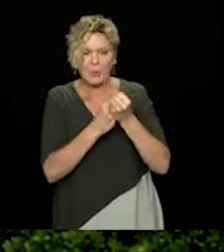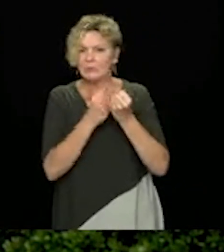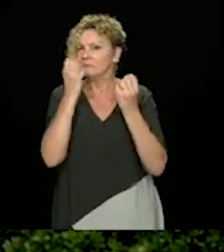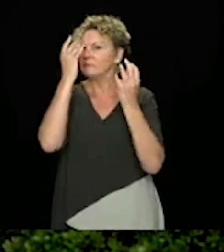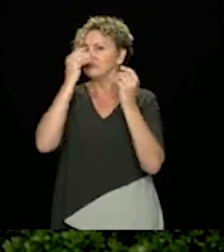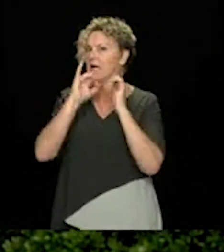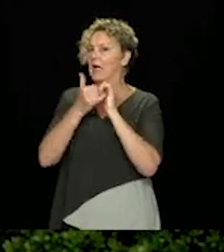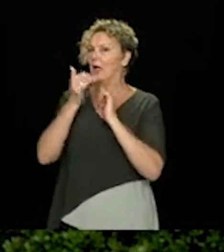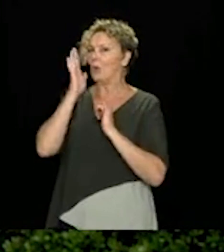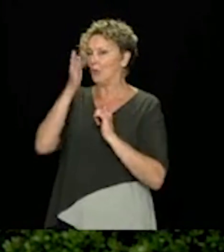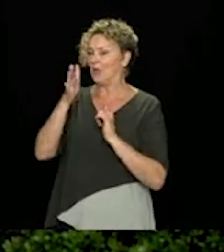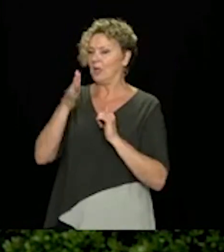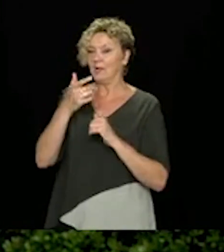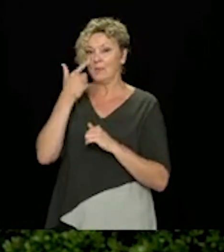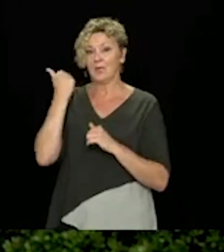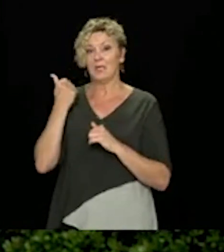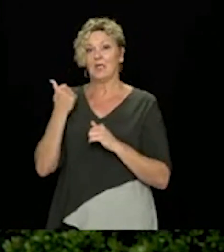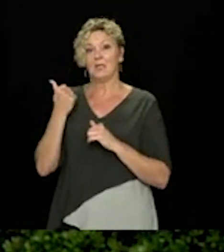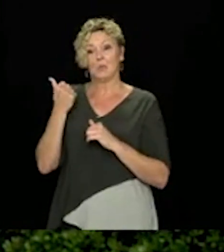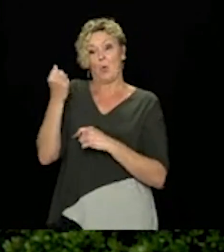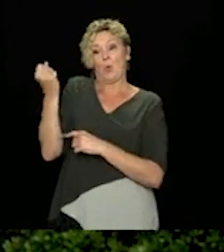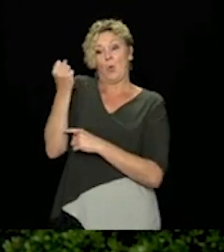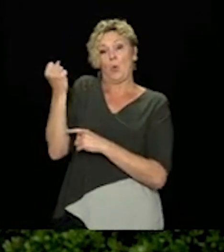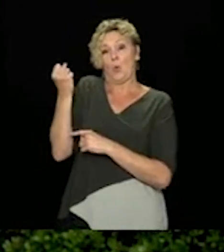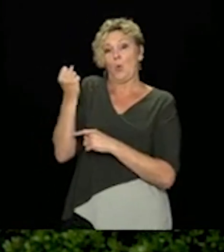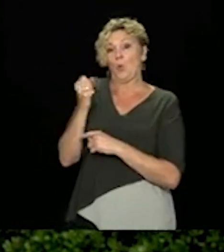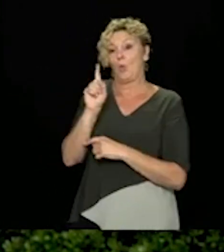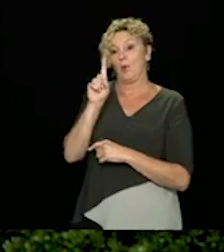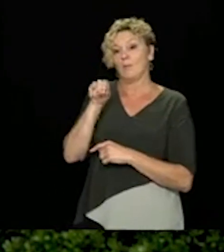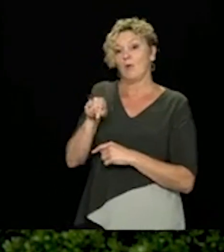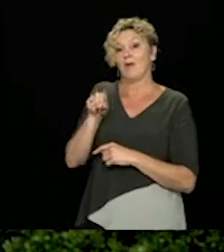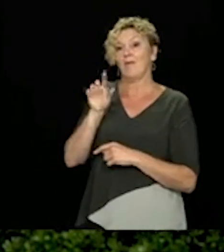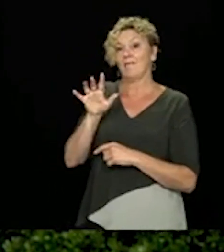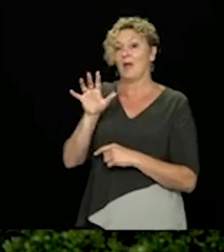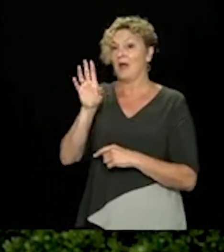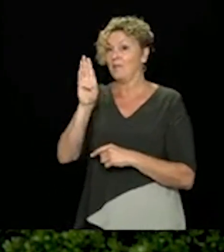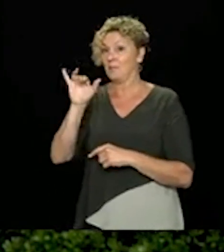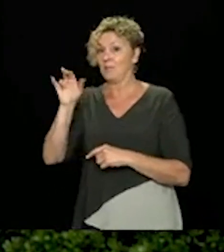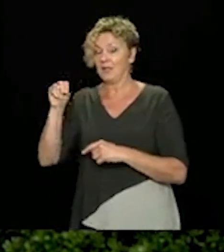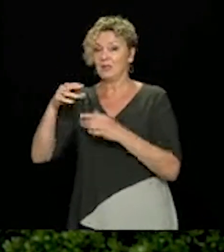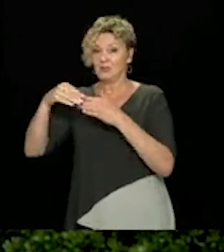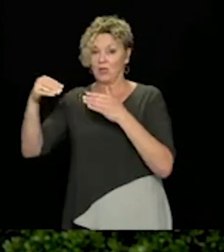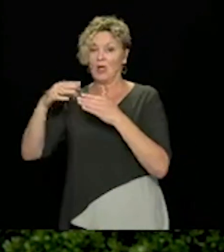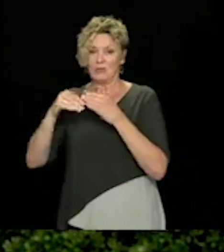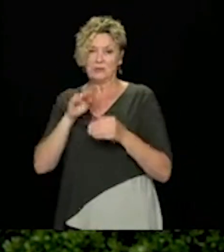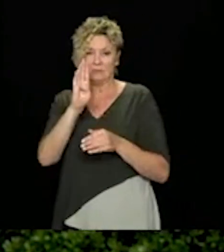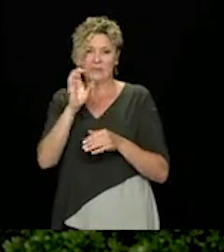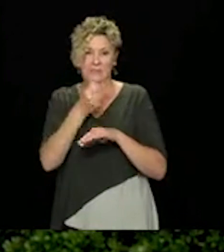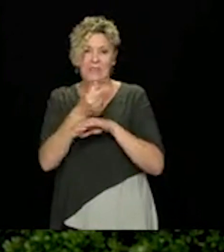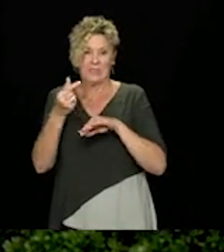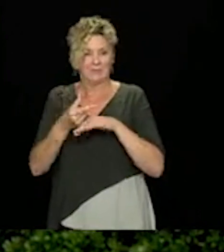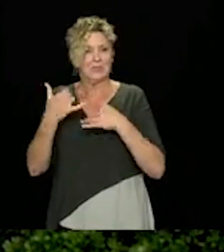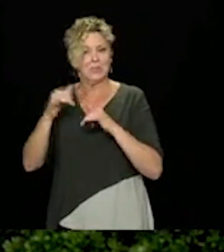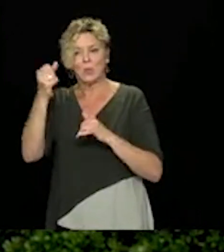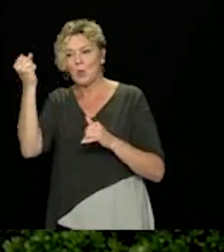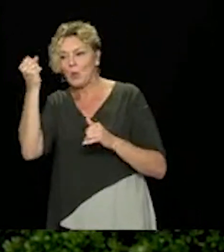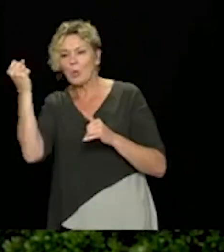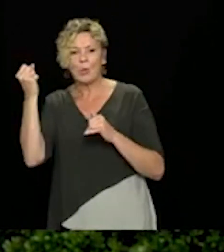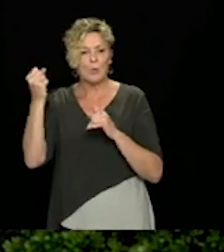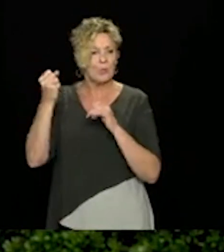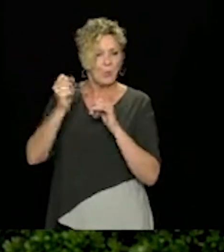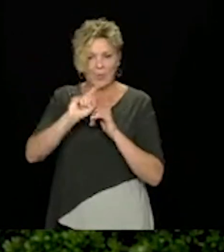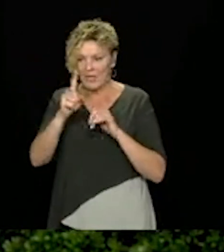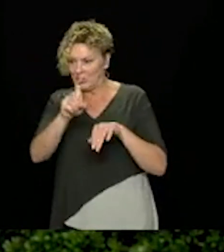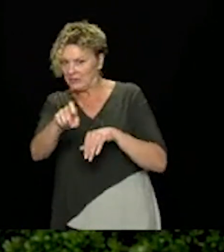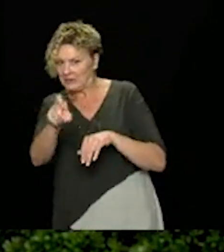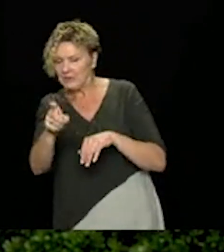$1.5 billion in recovery funding, not yet allocated. Obviously, the tourism sector is a key target of ours to make sure we get